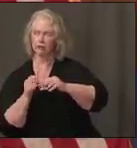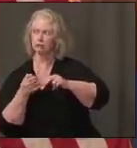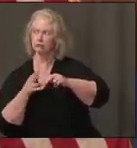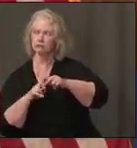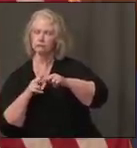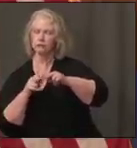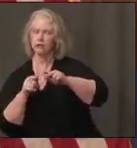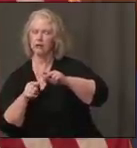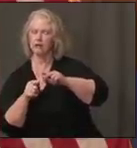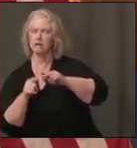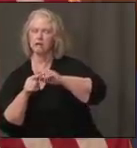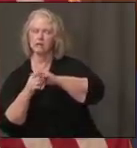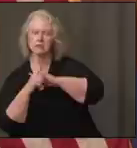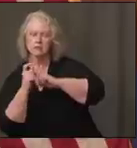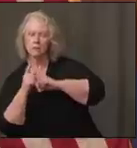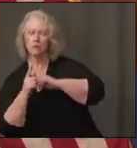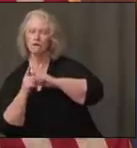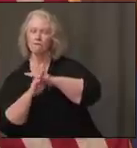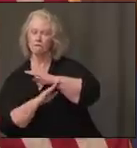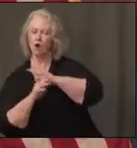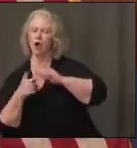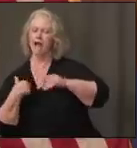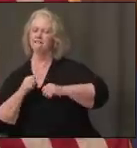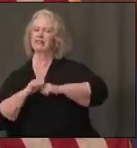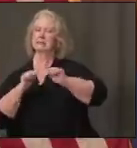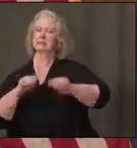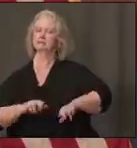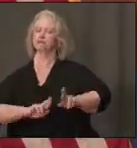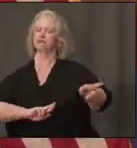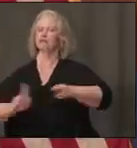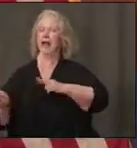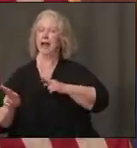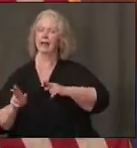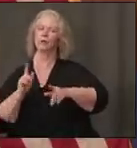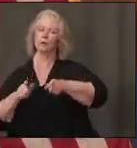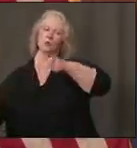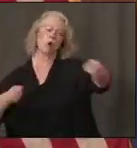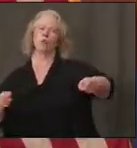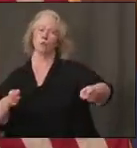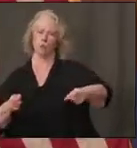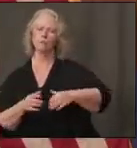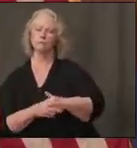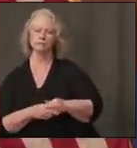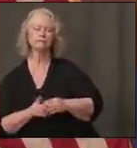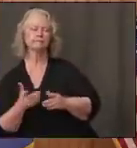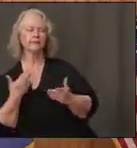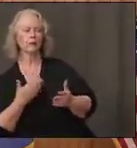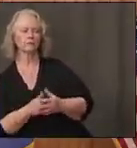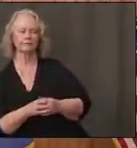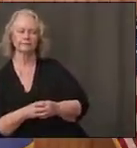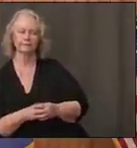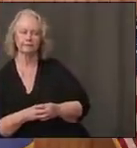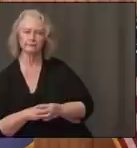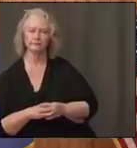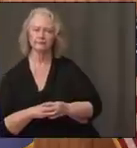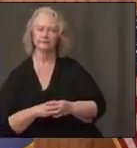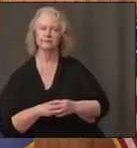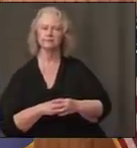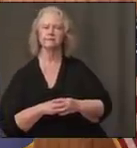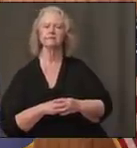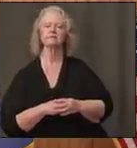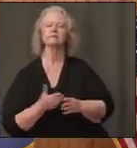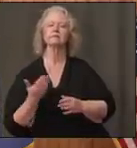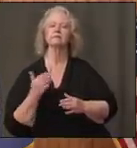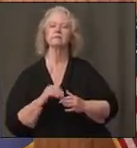late summer or the fall, that you've got all the infrastructure in place then to be able to really contain it. Great, thank you. Move